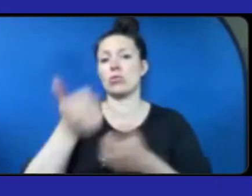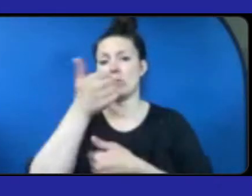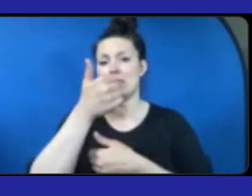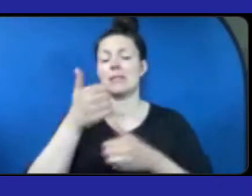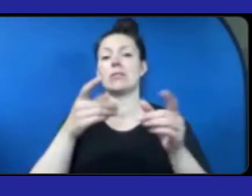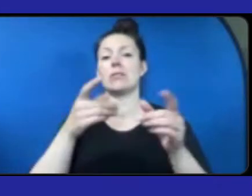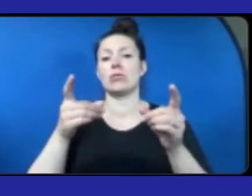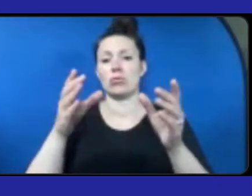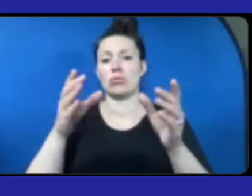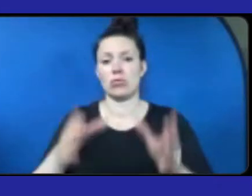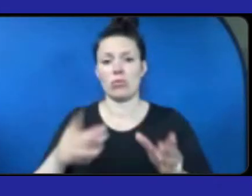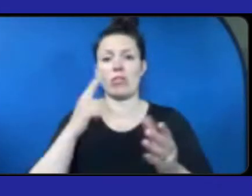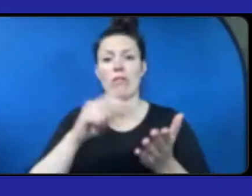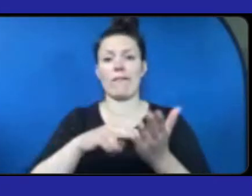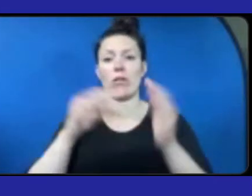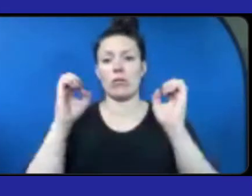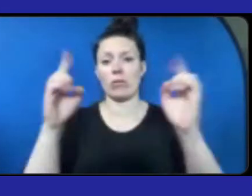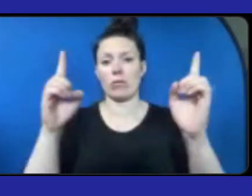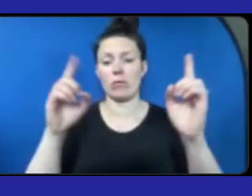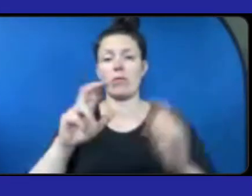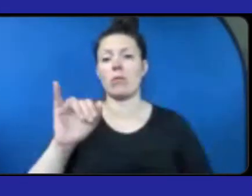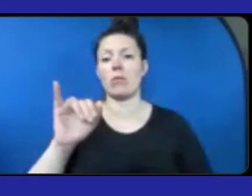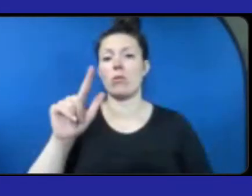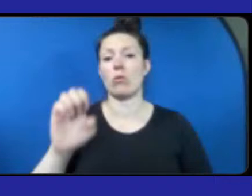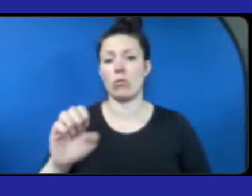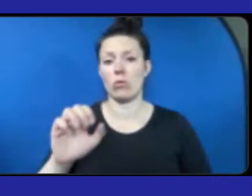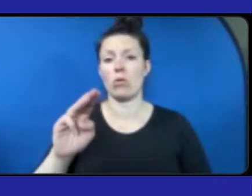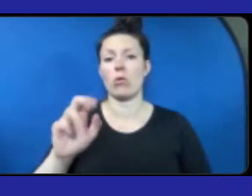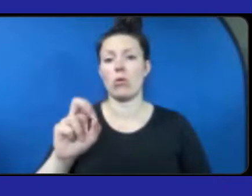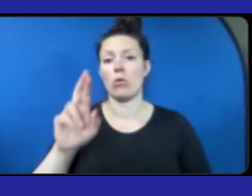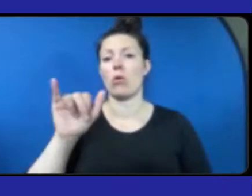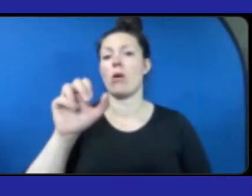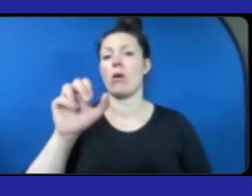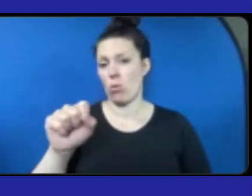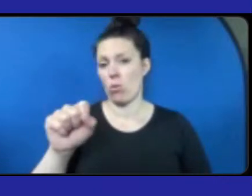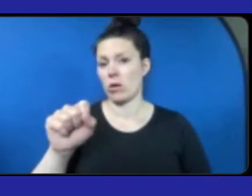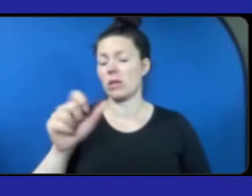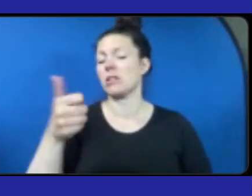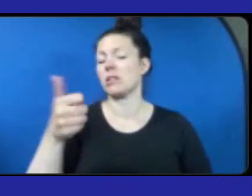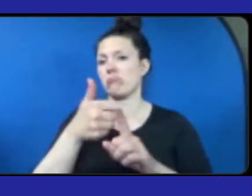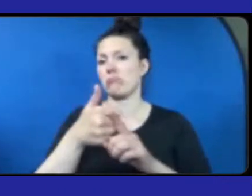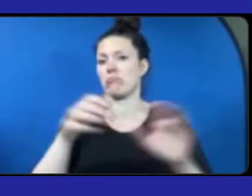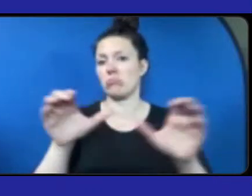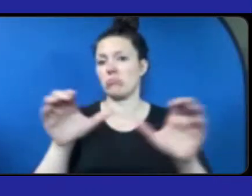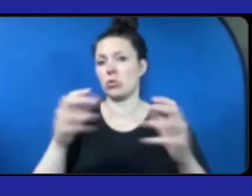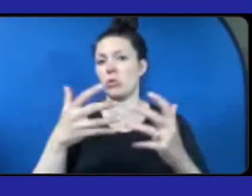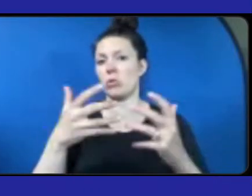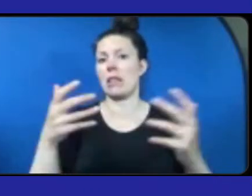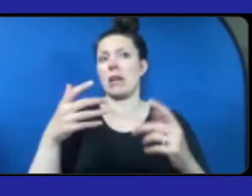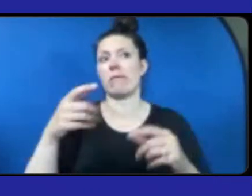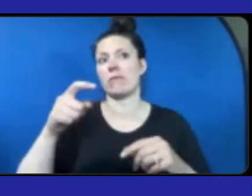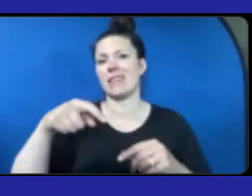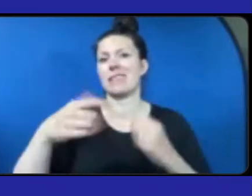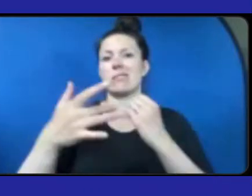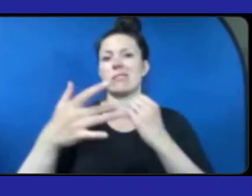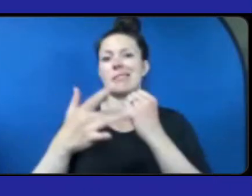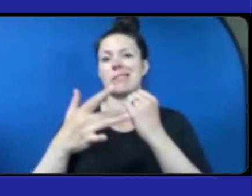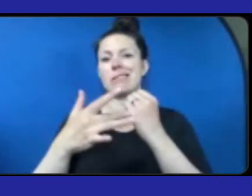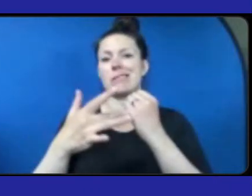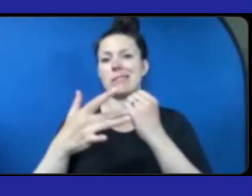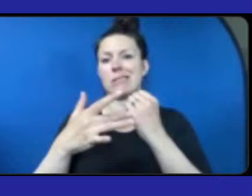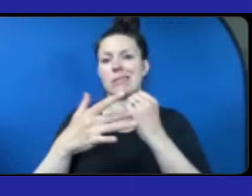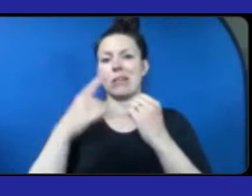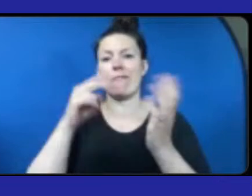Education, Nicole Morris, who's going to really be implementing a lot of the necessary technology